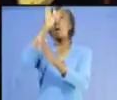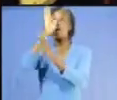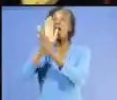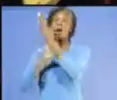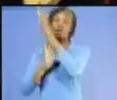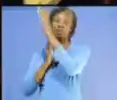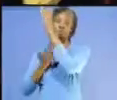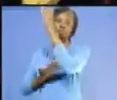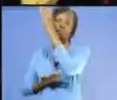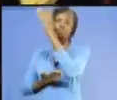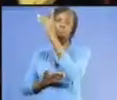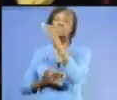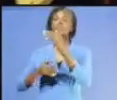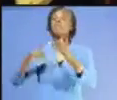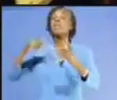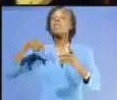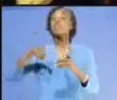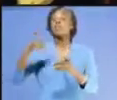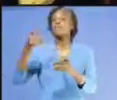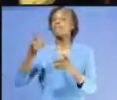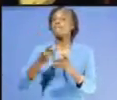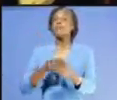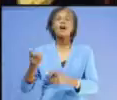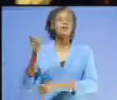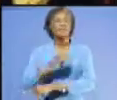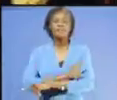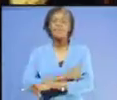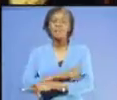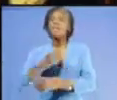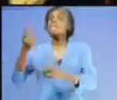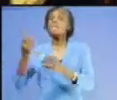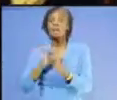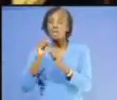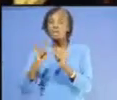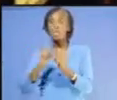on this first day of the new year, the first Sabbath in the new year,